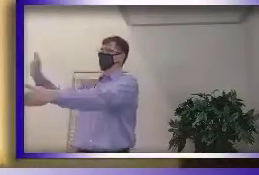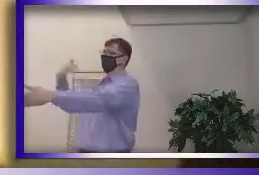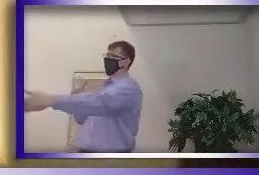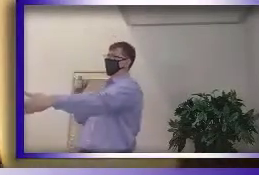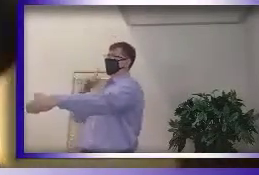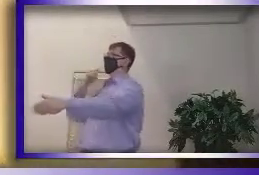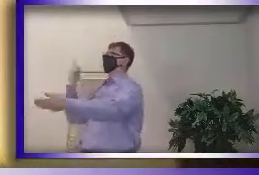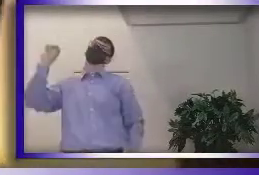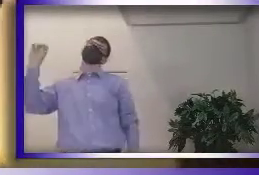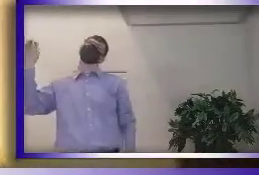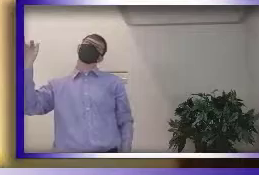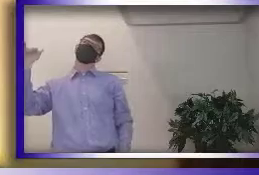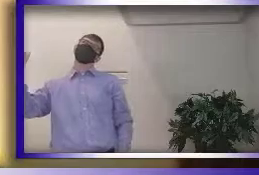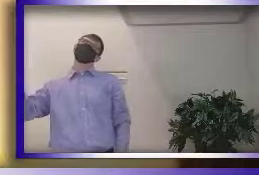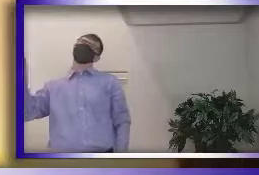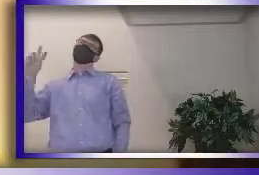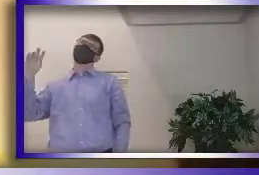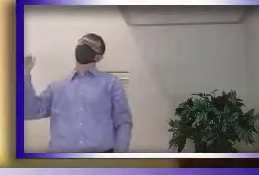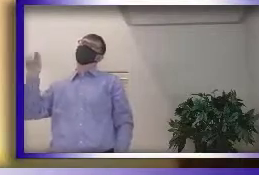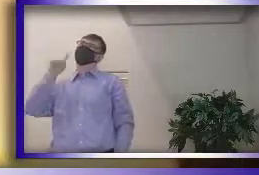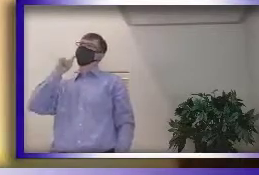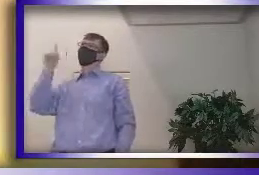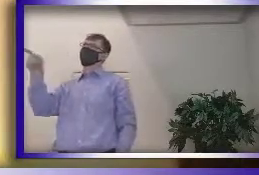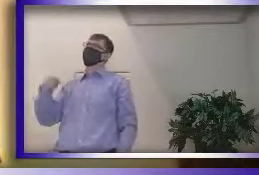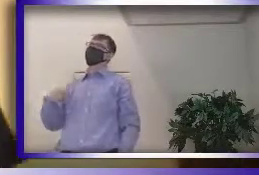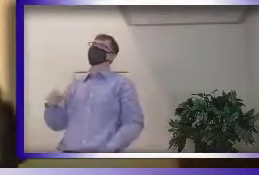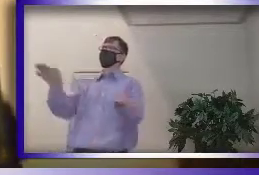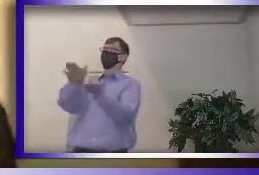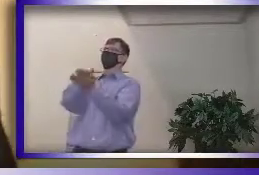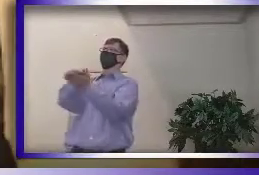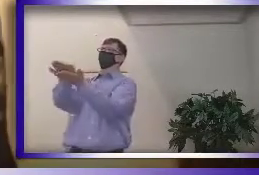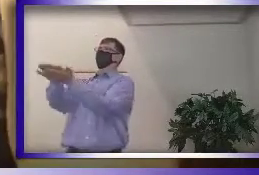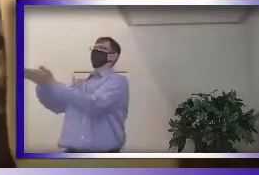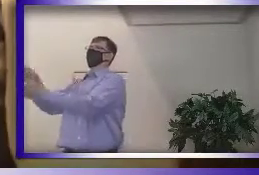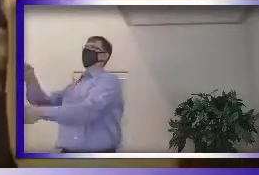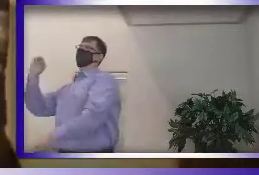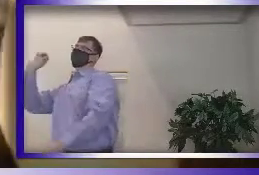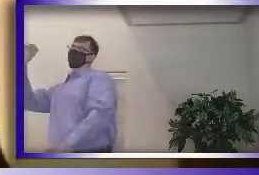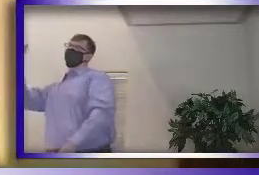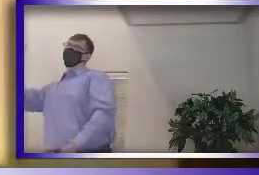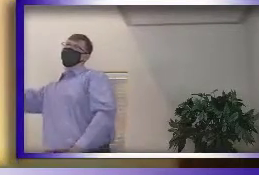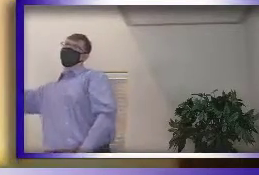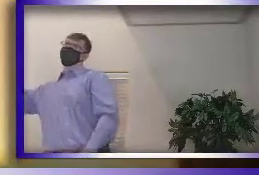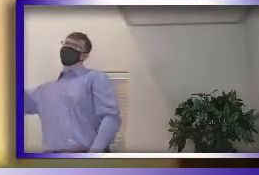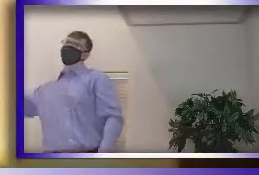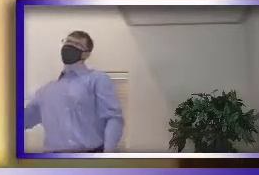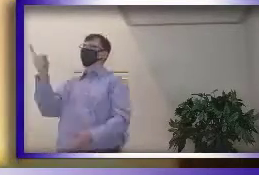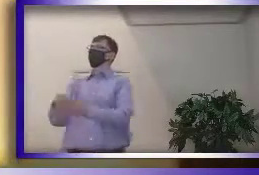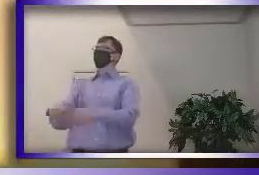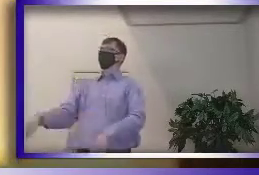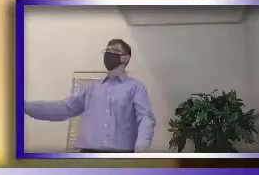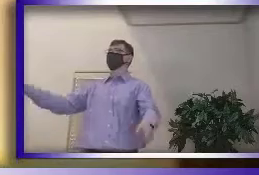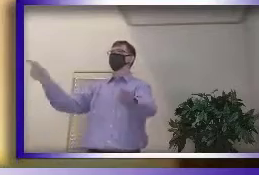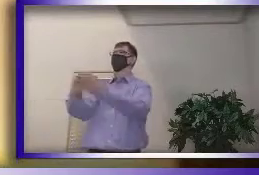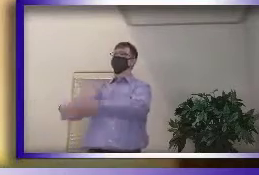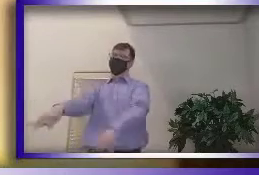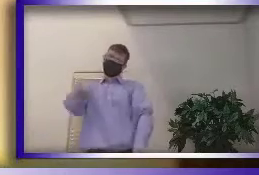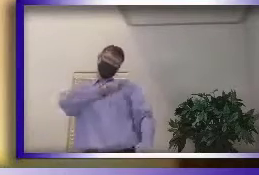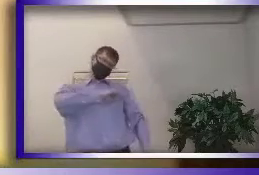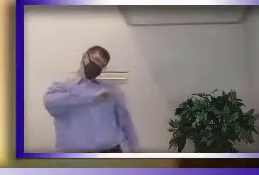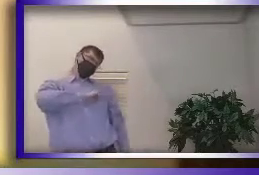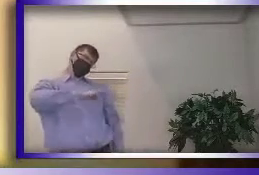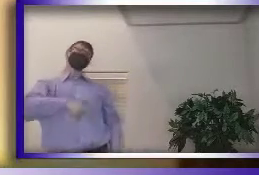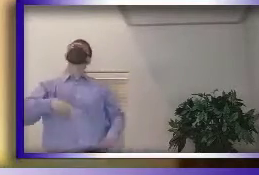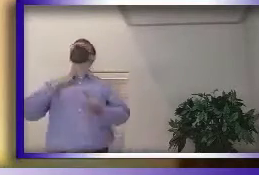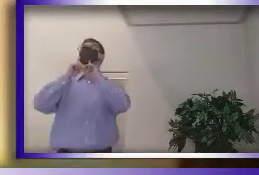Our heroes tell us something about who we are. It doesn't matter to you at all that Annie Agby had